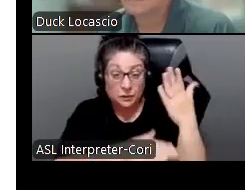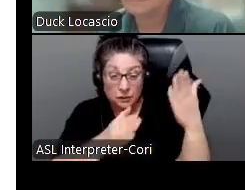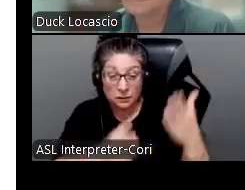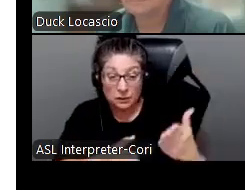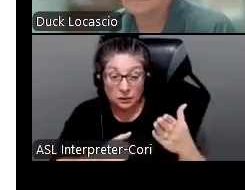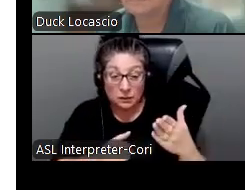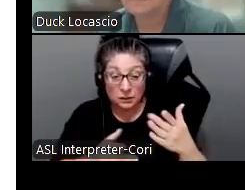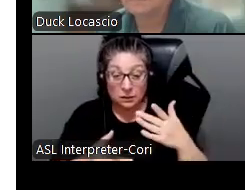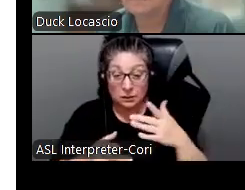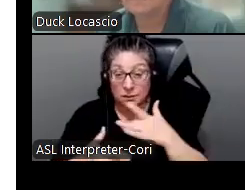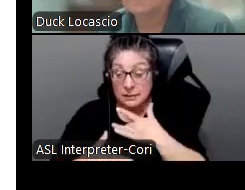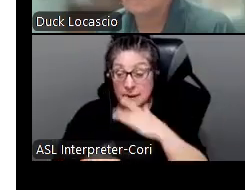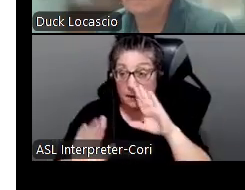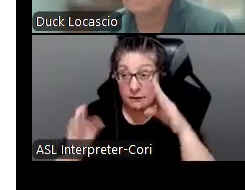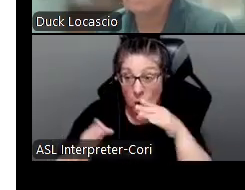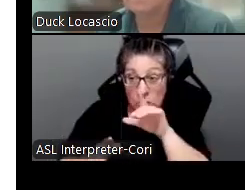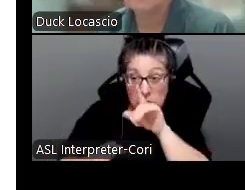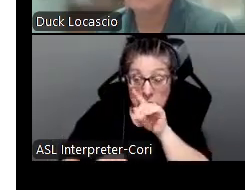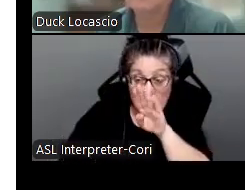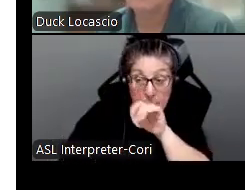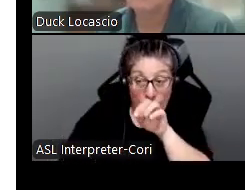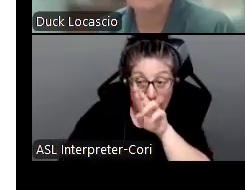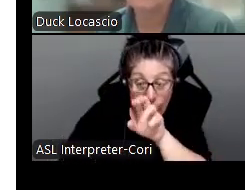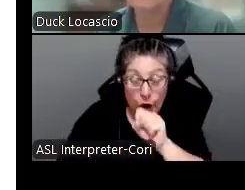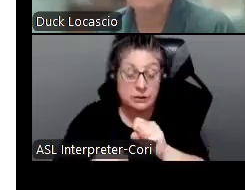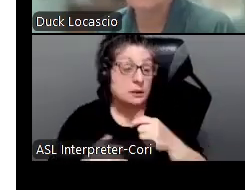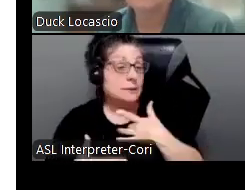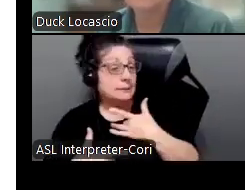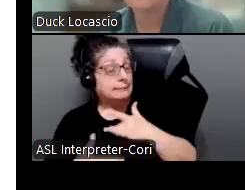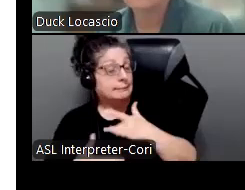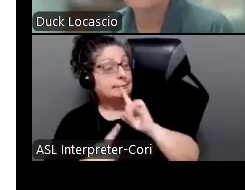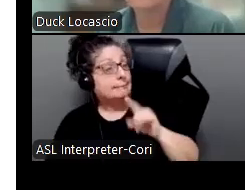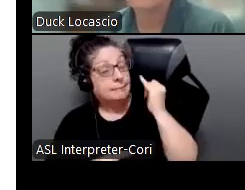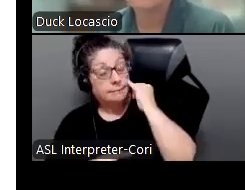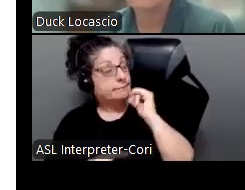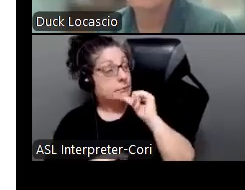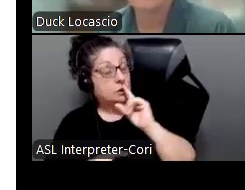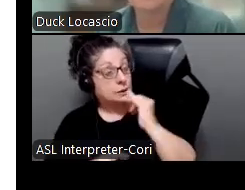birders? And I've always responded, not if you ask